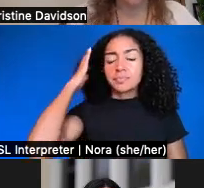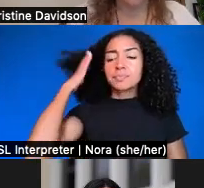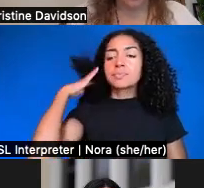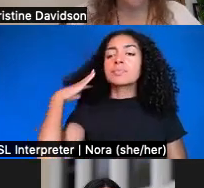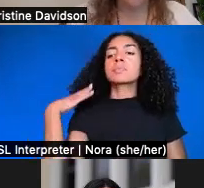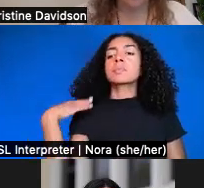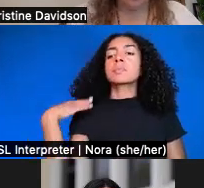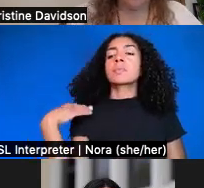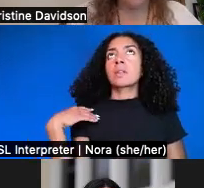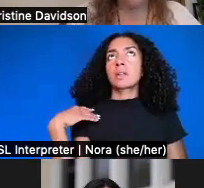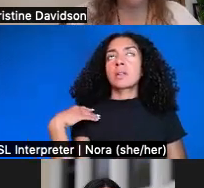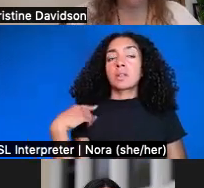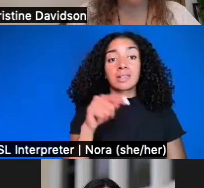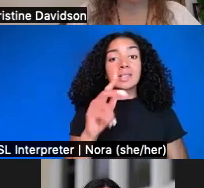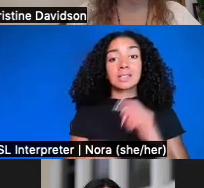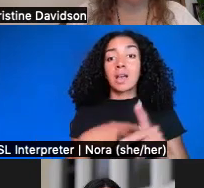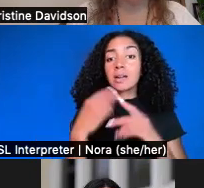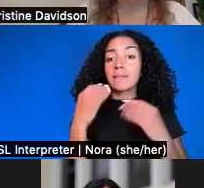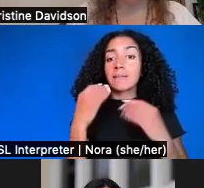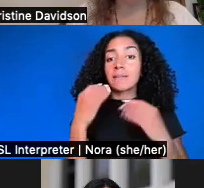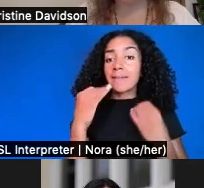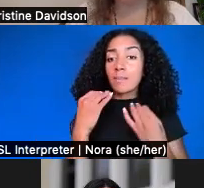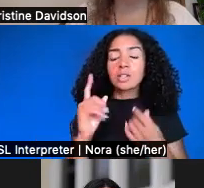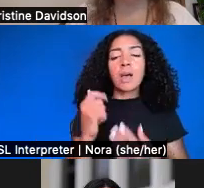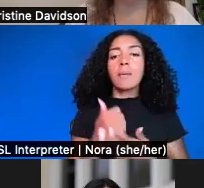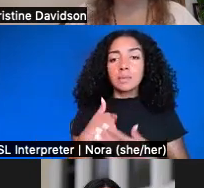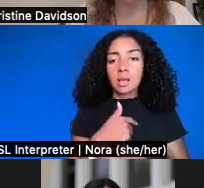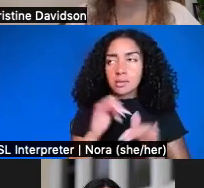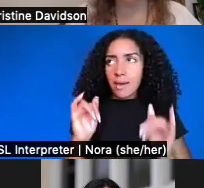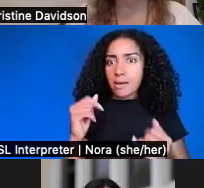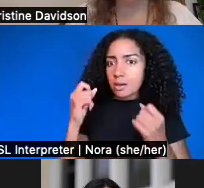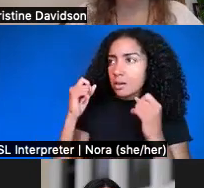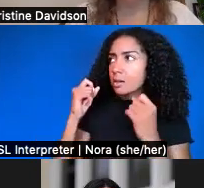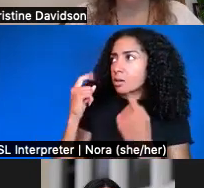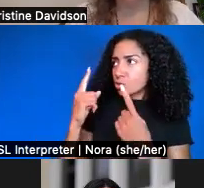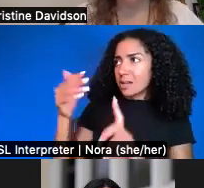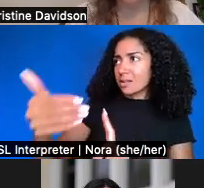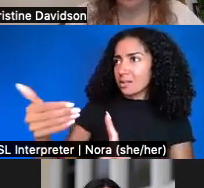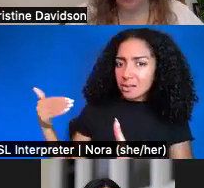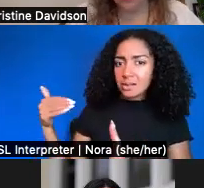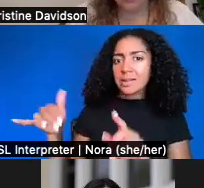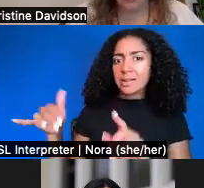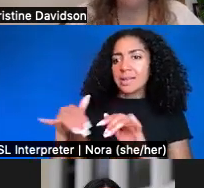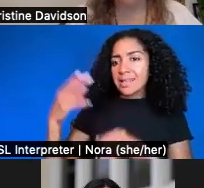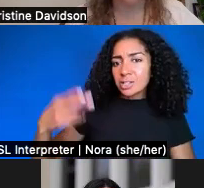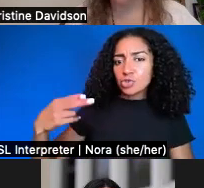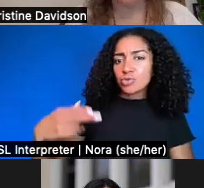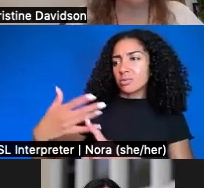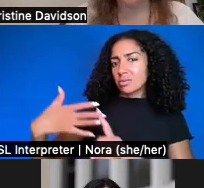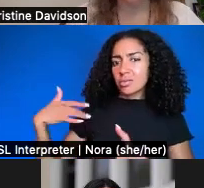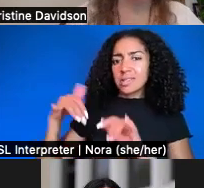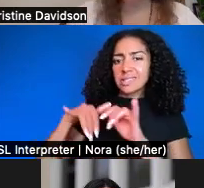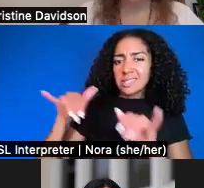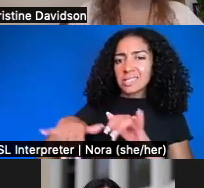us understand the systems that have been in place for so many generations. Like, it doesn't have to be like